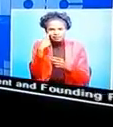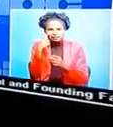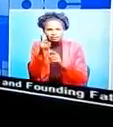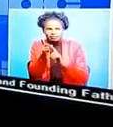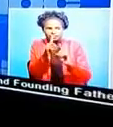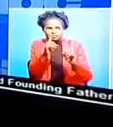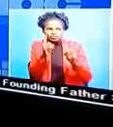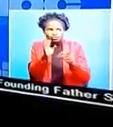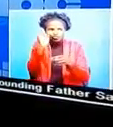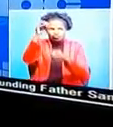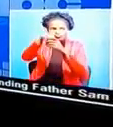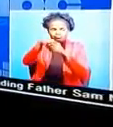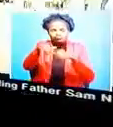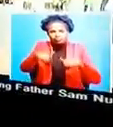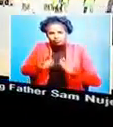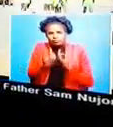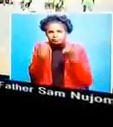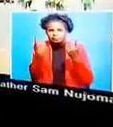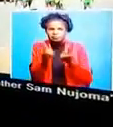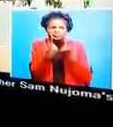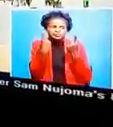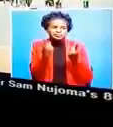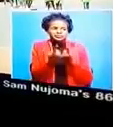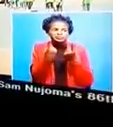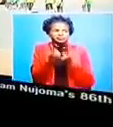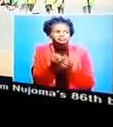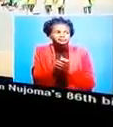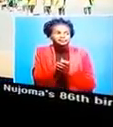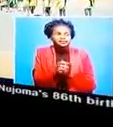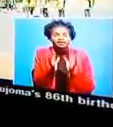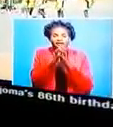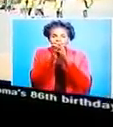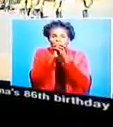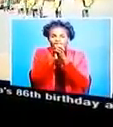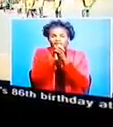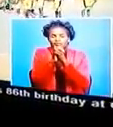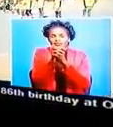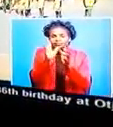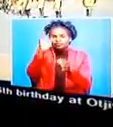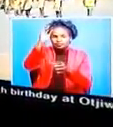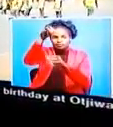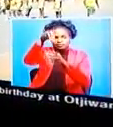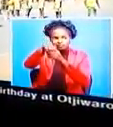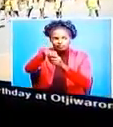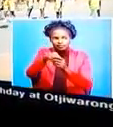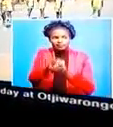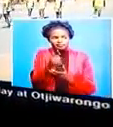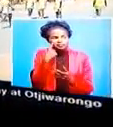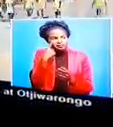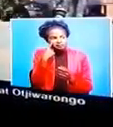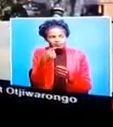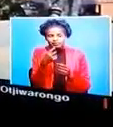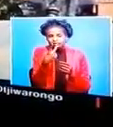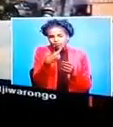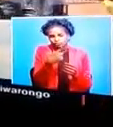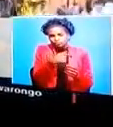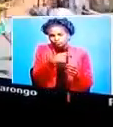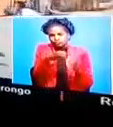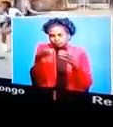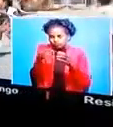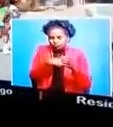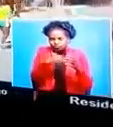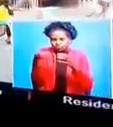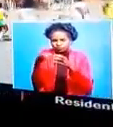some of the highlights of that match. Khomas Netball's third league saw two of the same club's teams shooting it out to move up in their